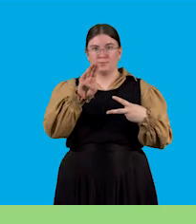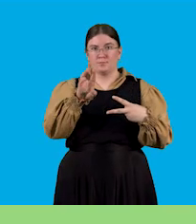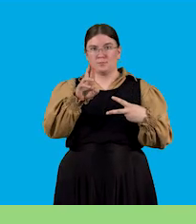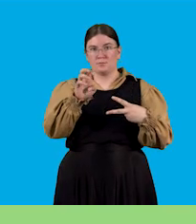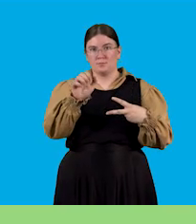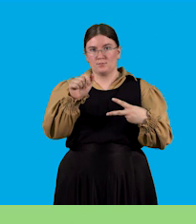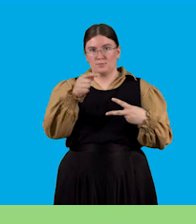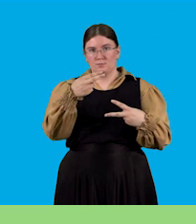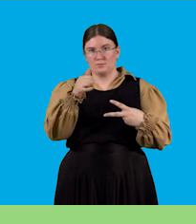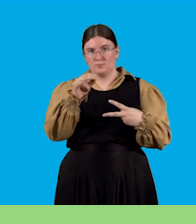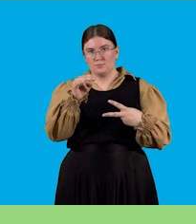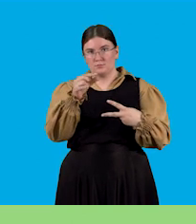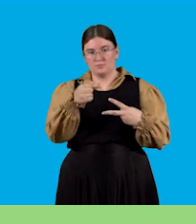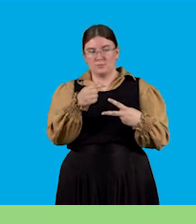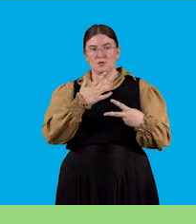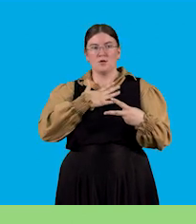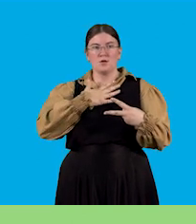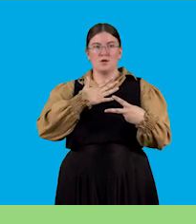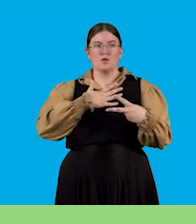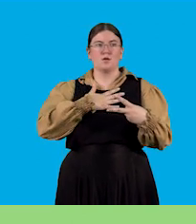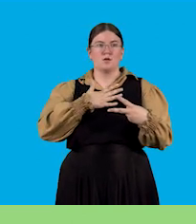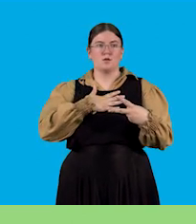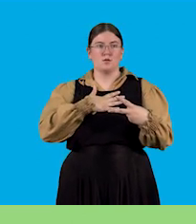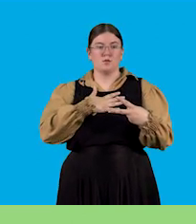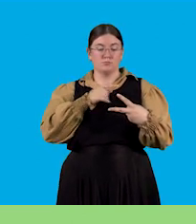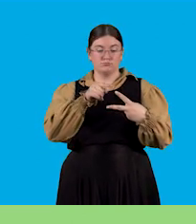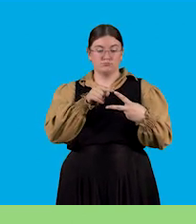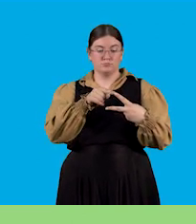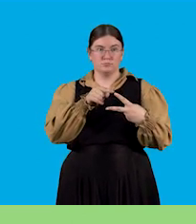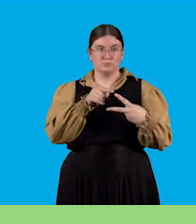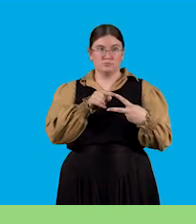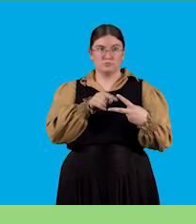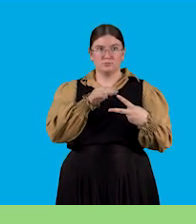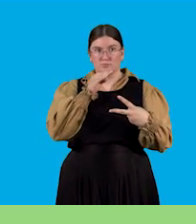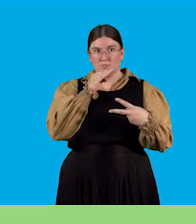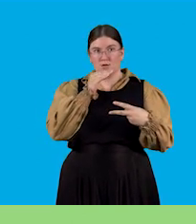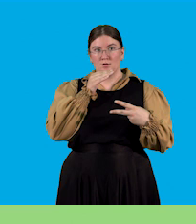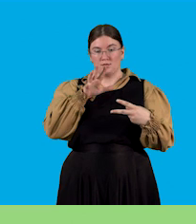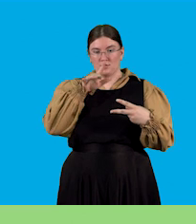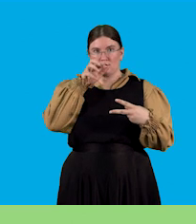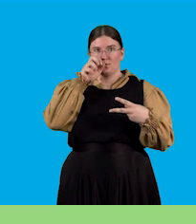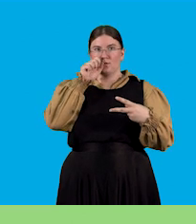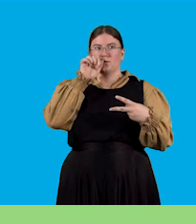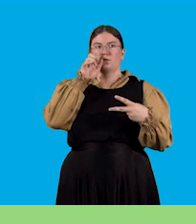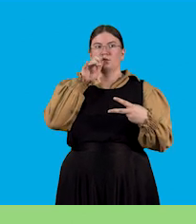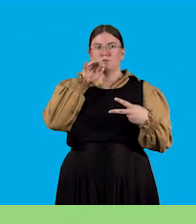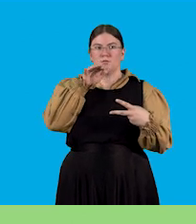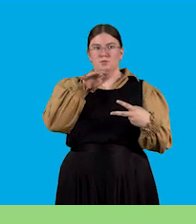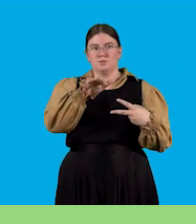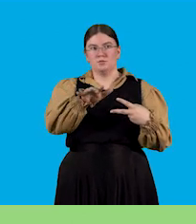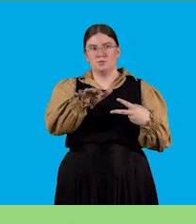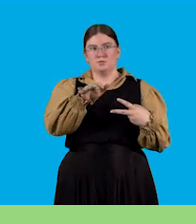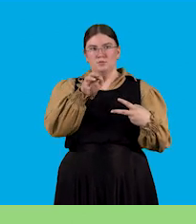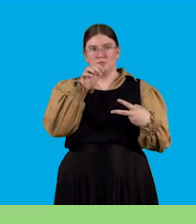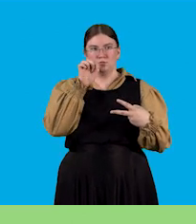words that are known as breathing and respiration. Breathing refers to the process of